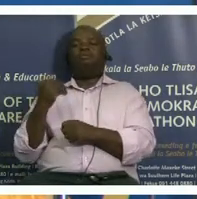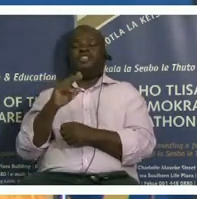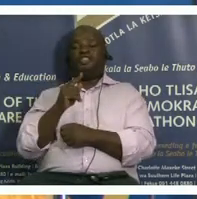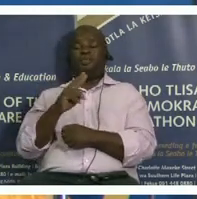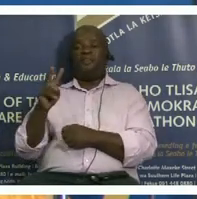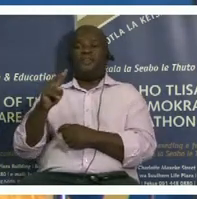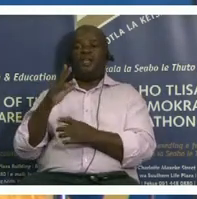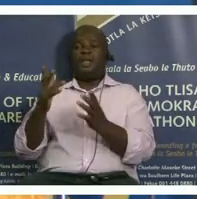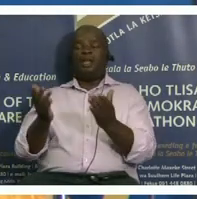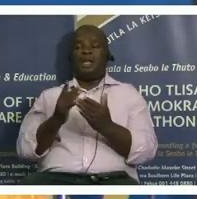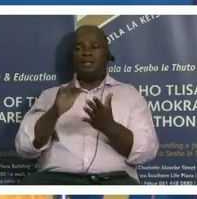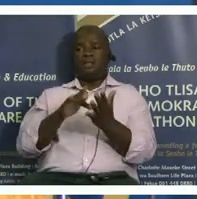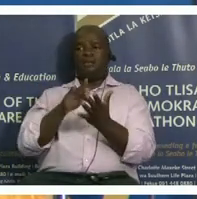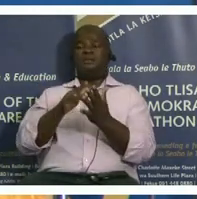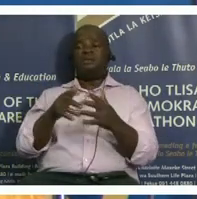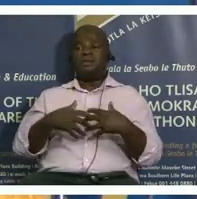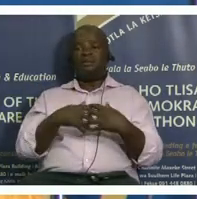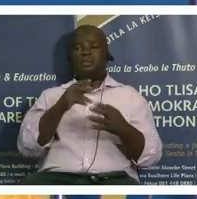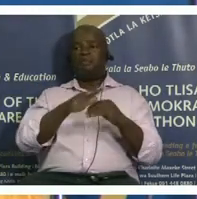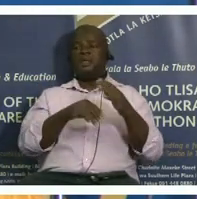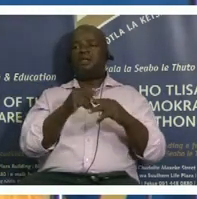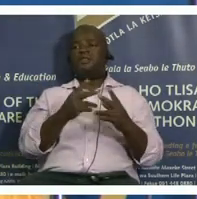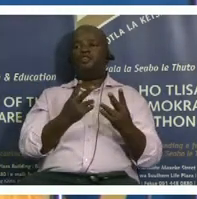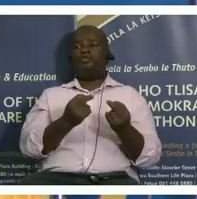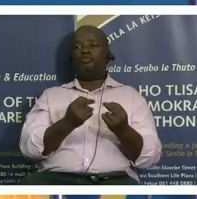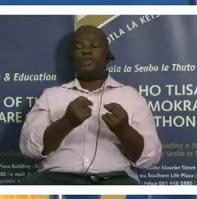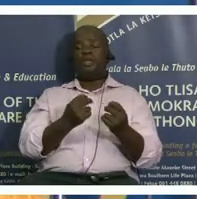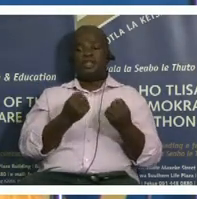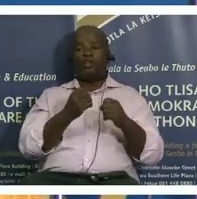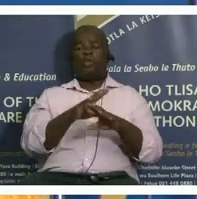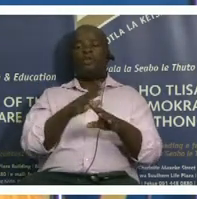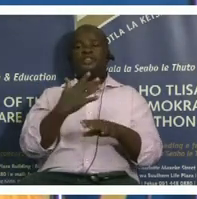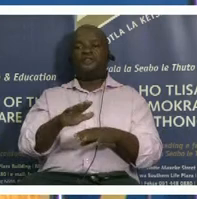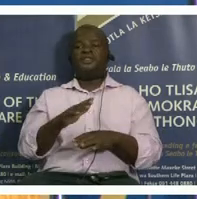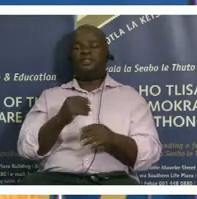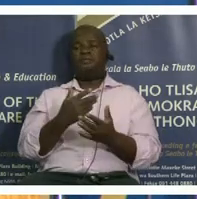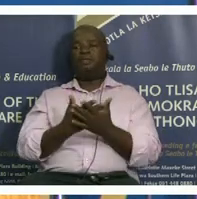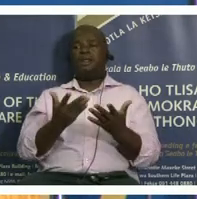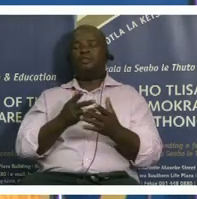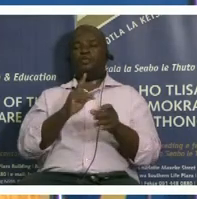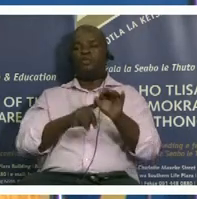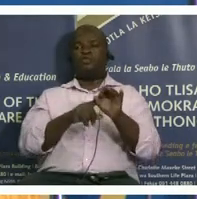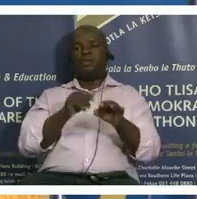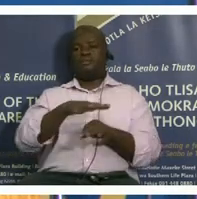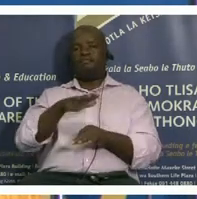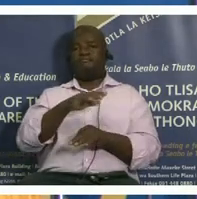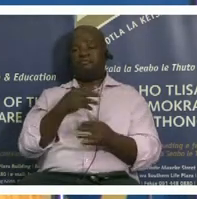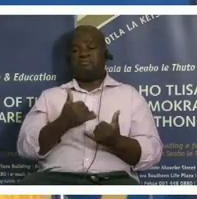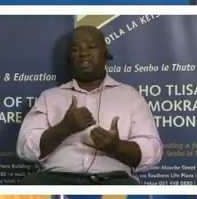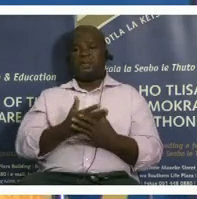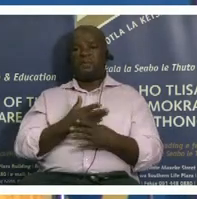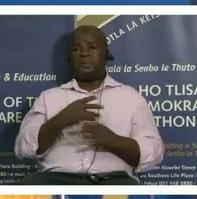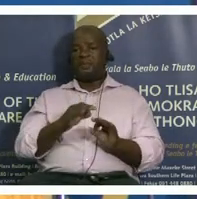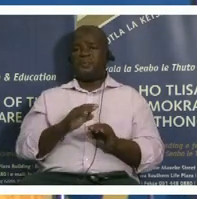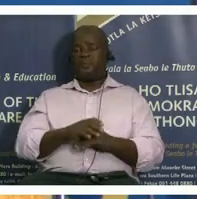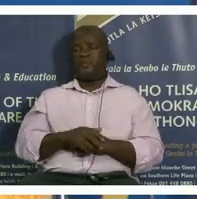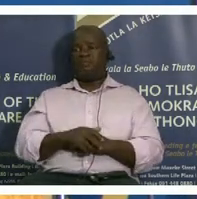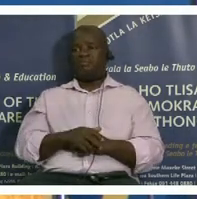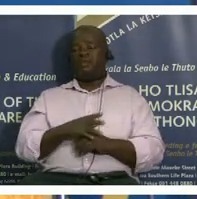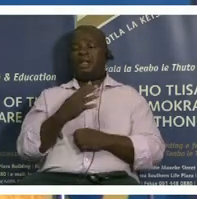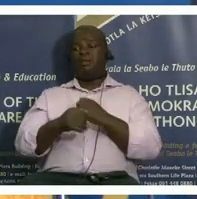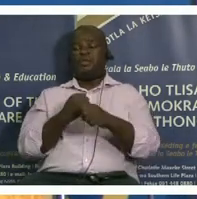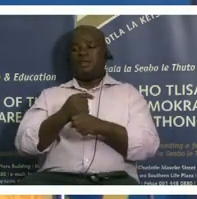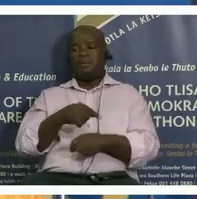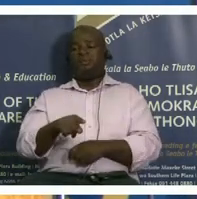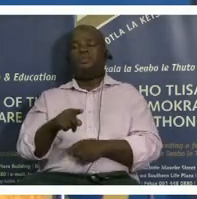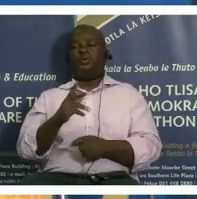care center was launched in Kwakwa and is now operational. This year, we will open a safe